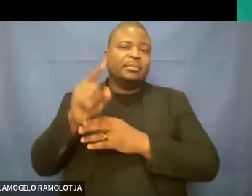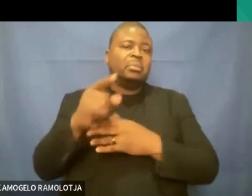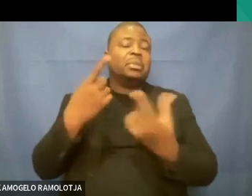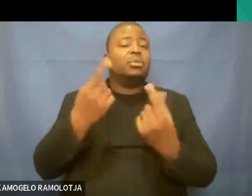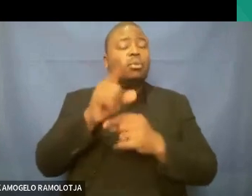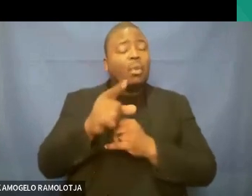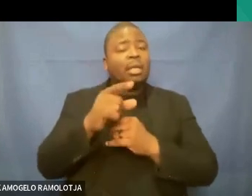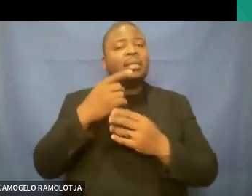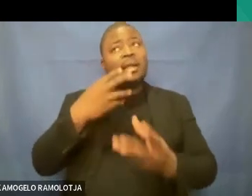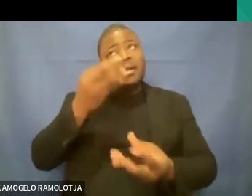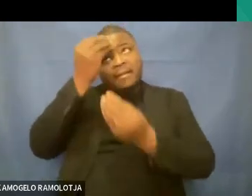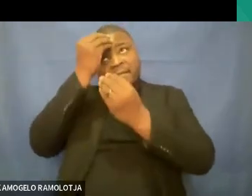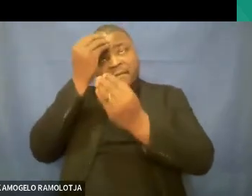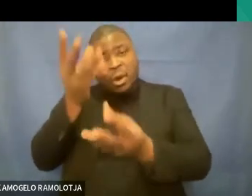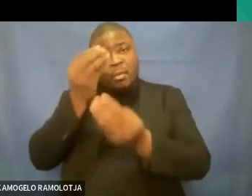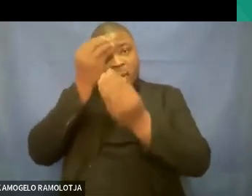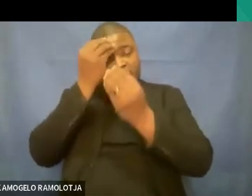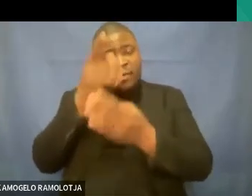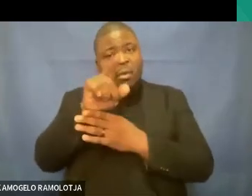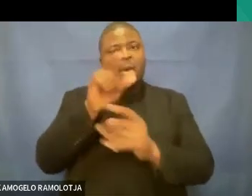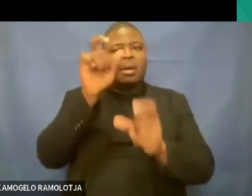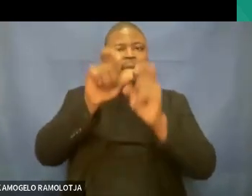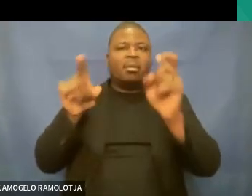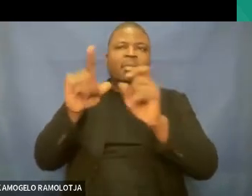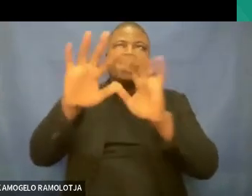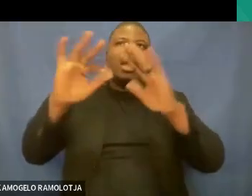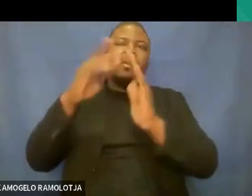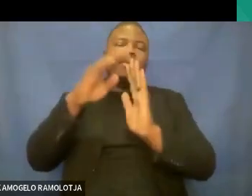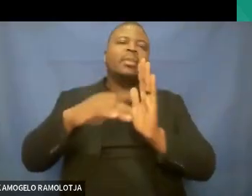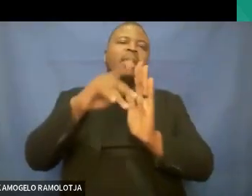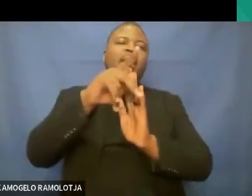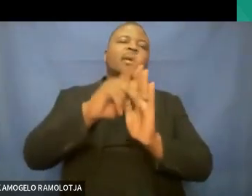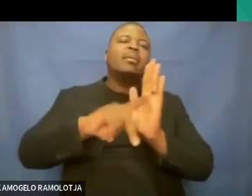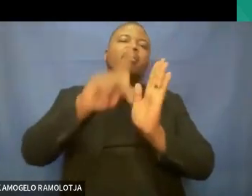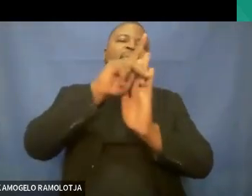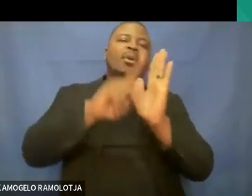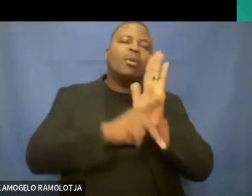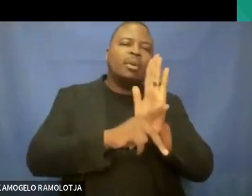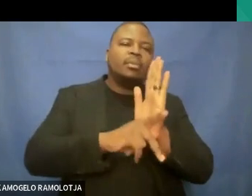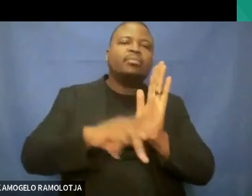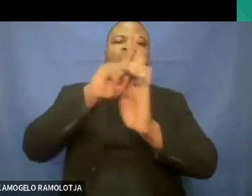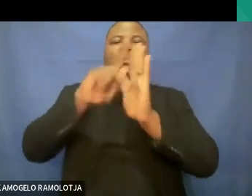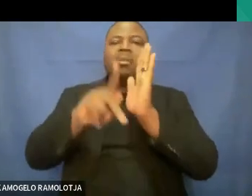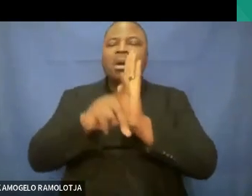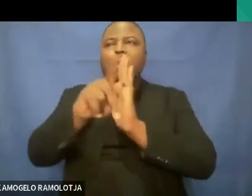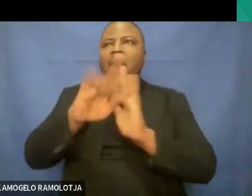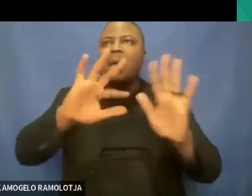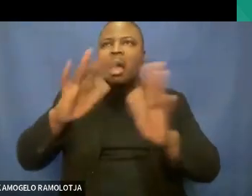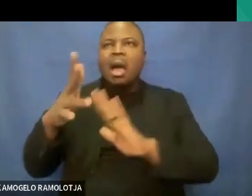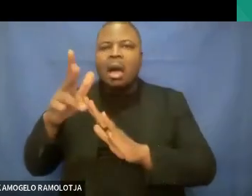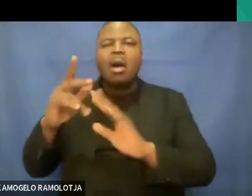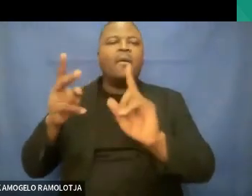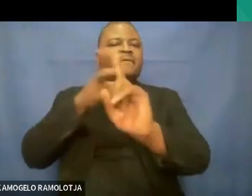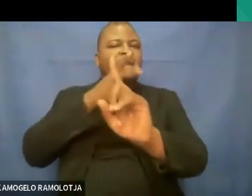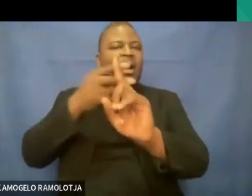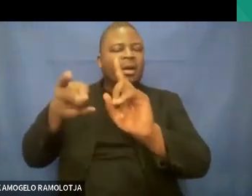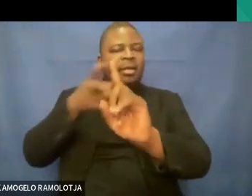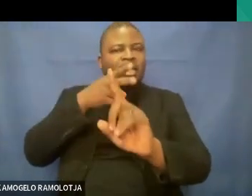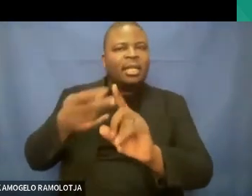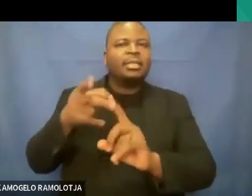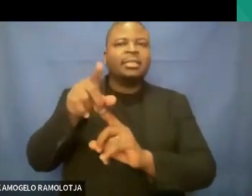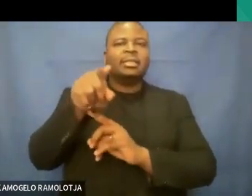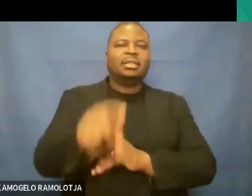inform people and have some policies around issues of breaking the cycle of violence, and it relates